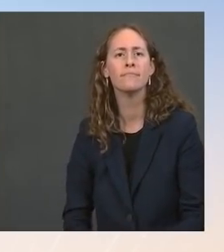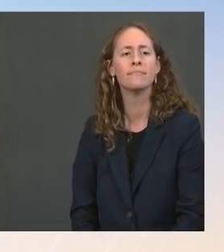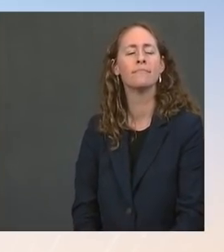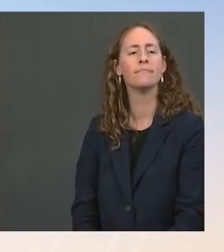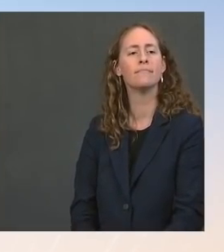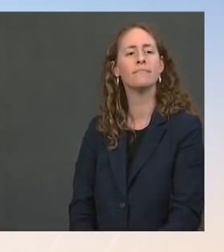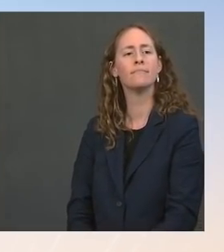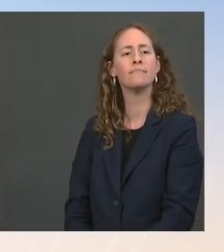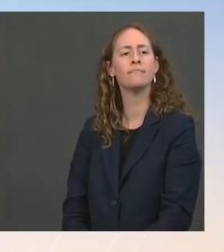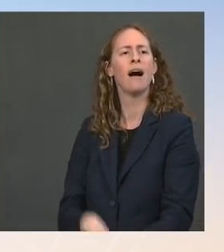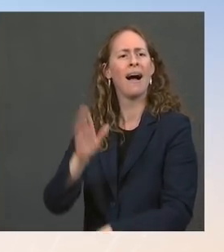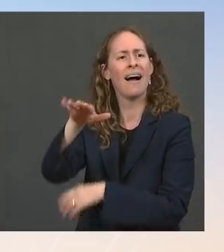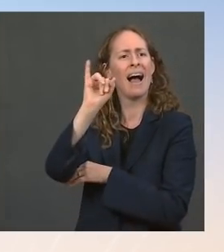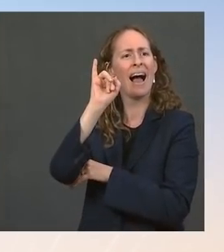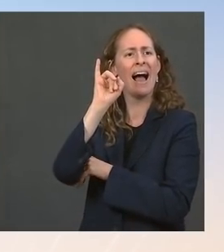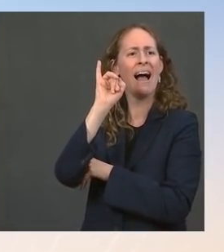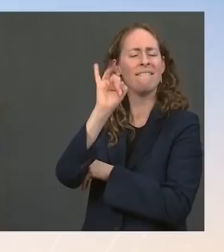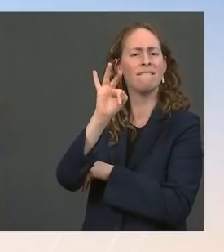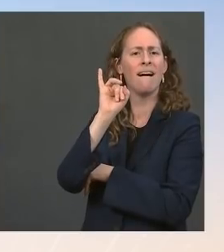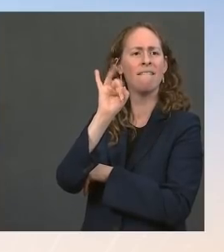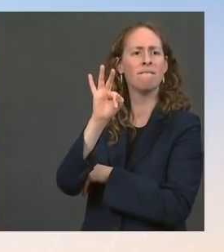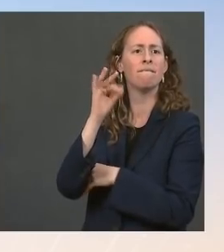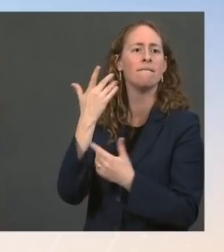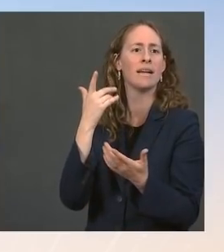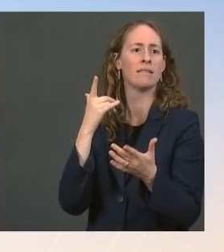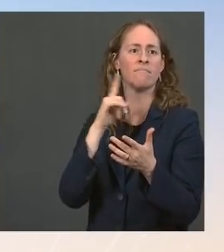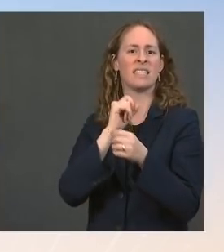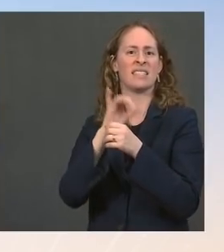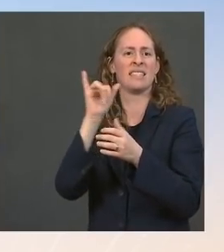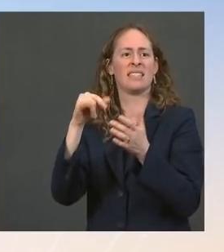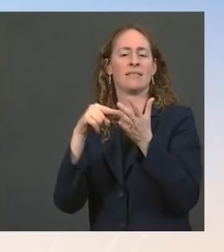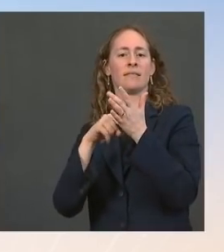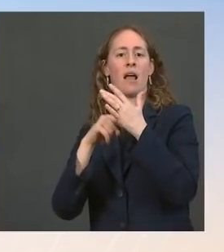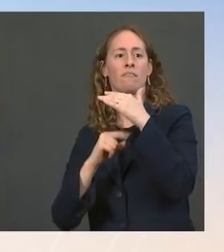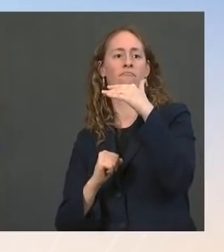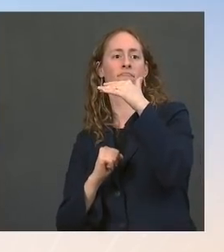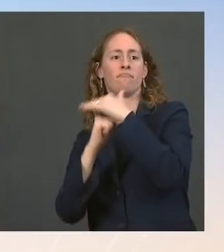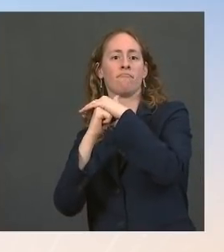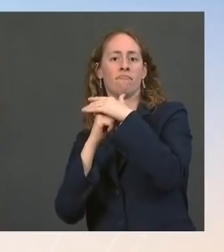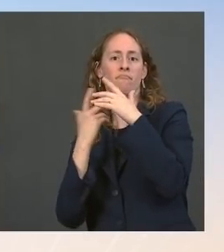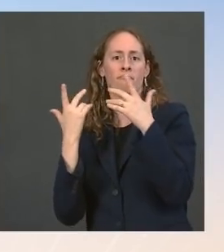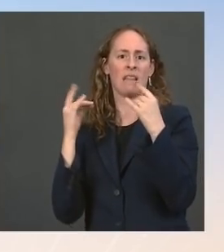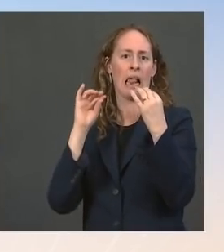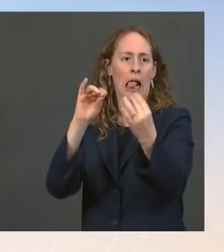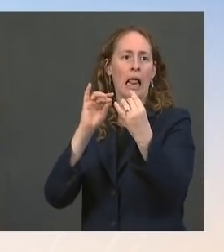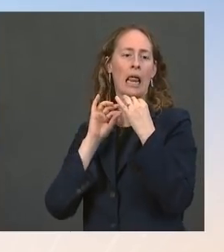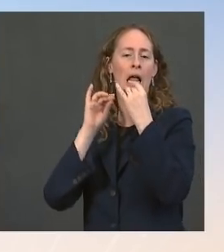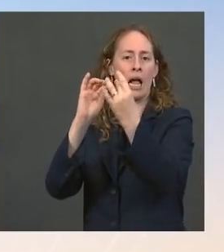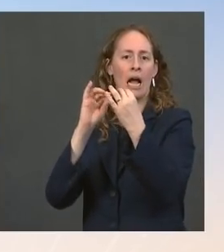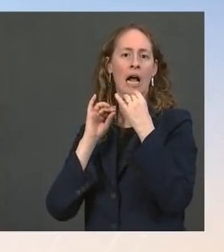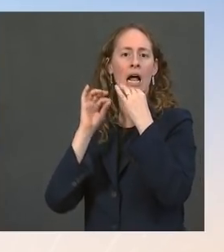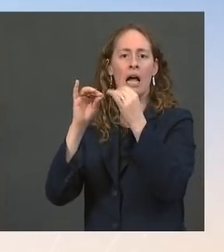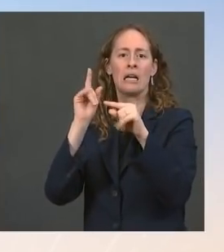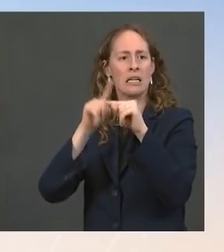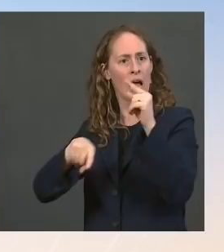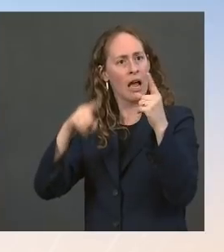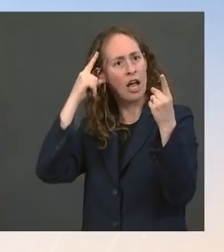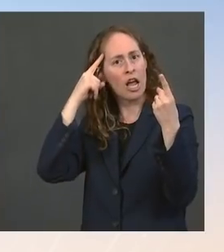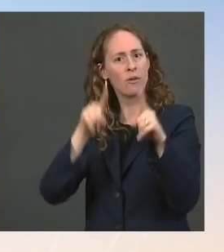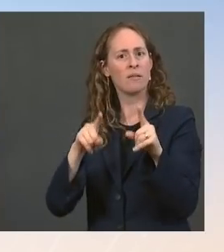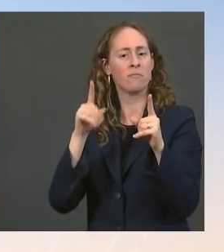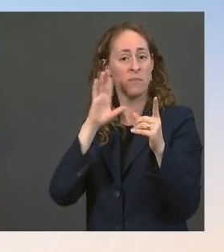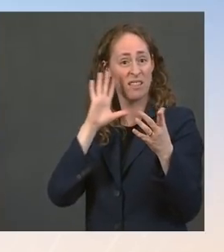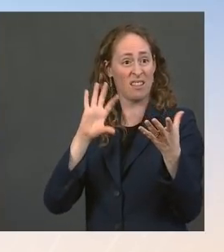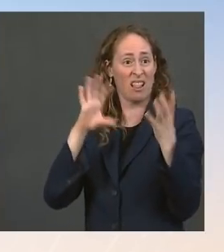to have a debt ceiling fight, and we're going to have the economic turmoil that those fights bring on, does that complicate the ability to get some of the other